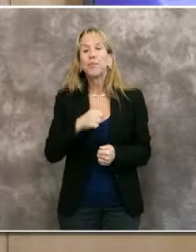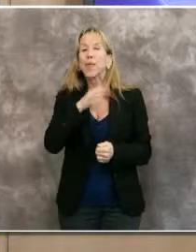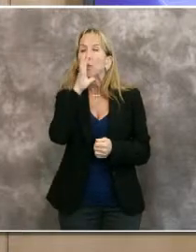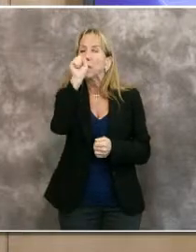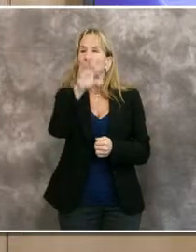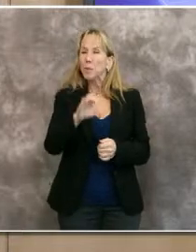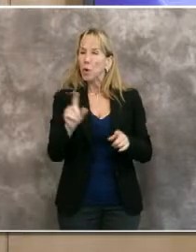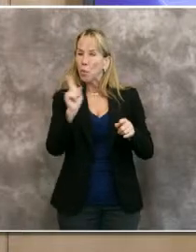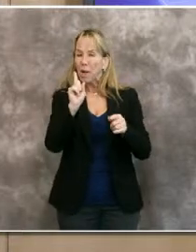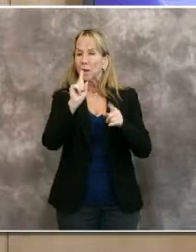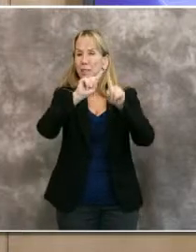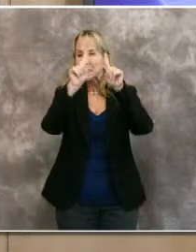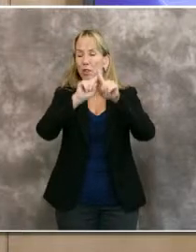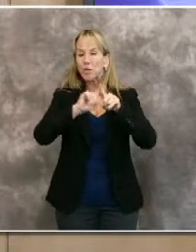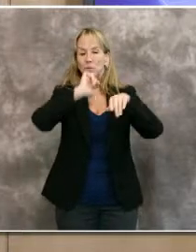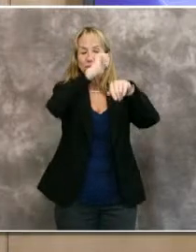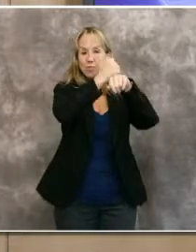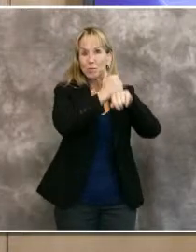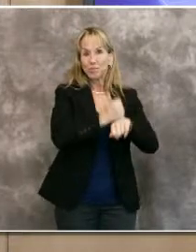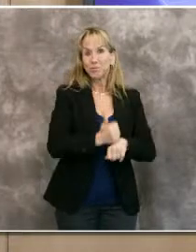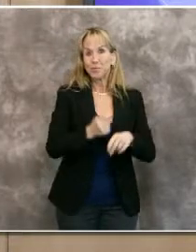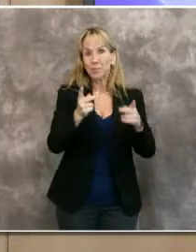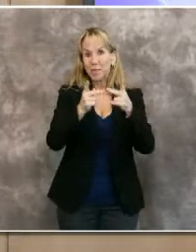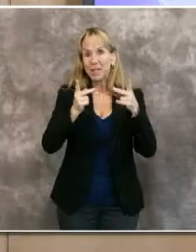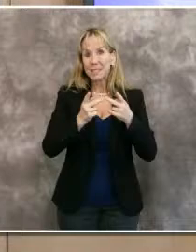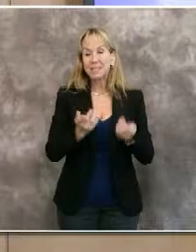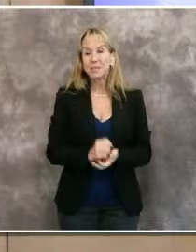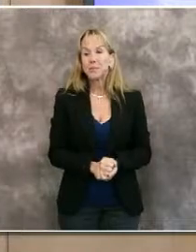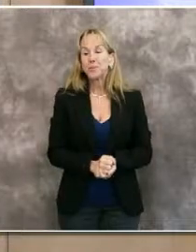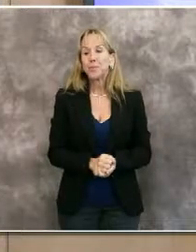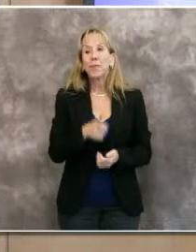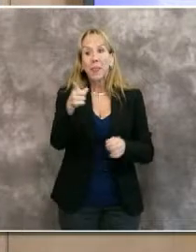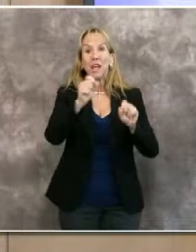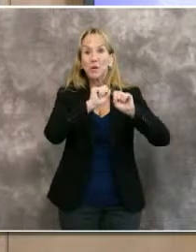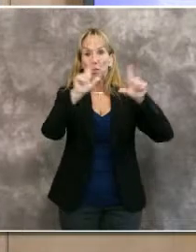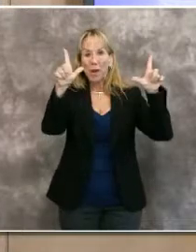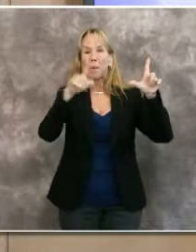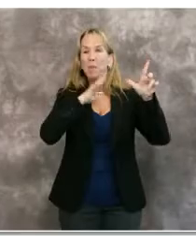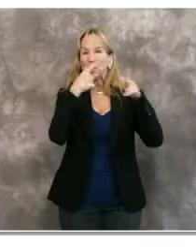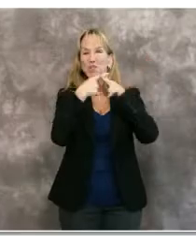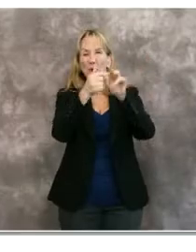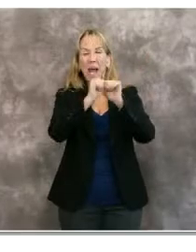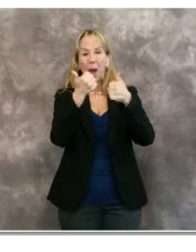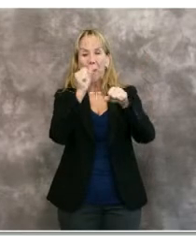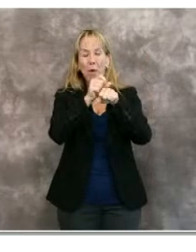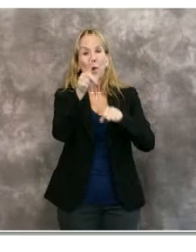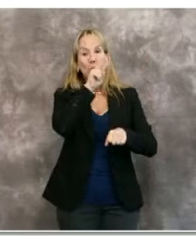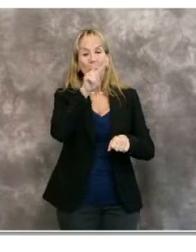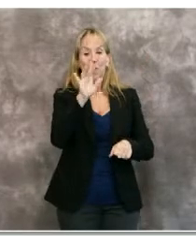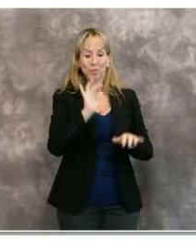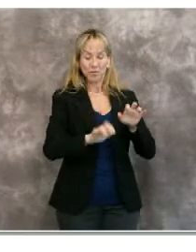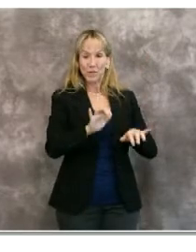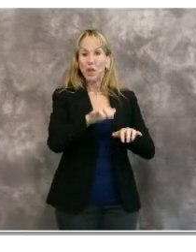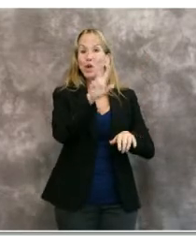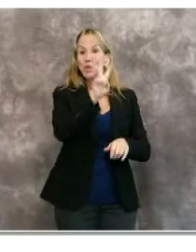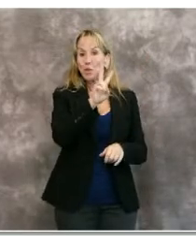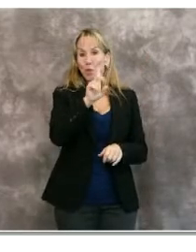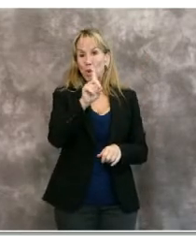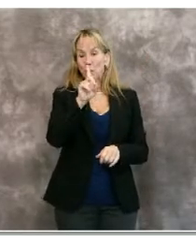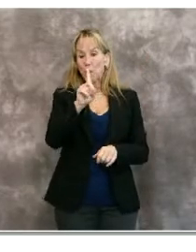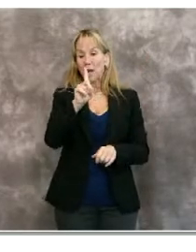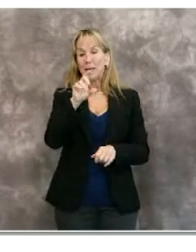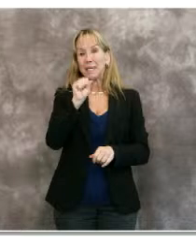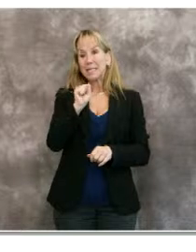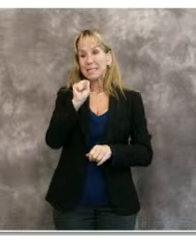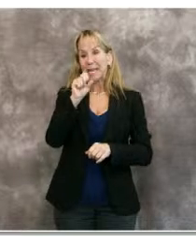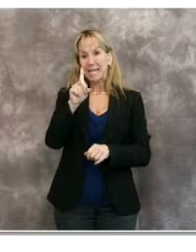briefly walk you through this new sign-up tool and point you where to go. So if you go to 211sandiego.org, I just